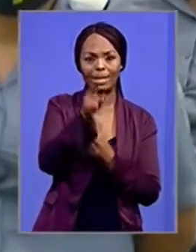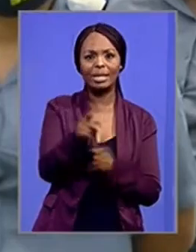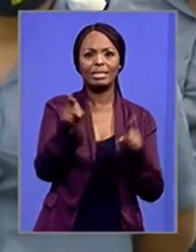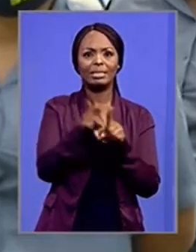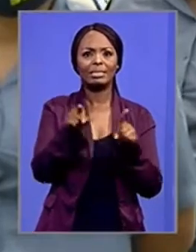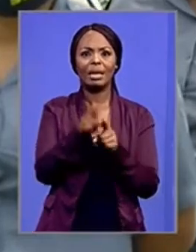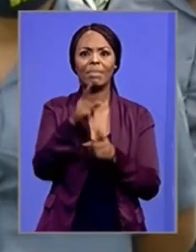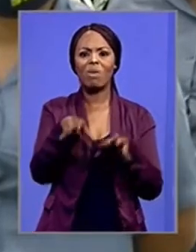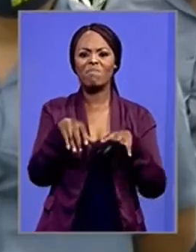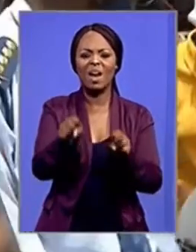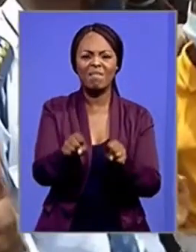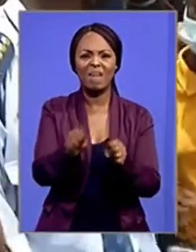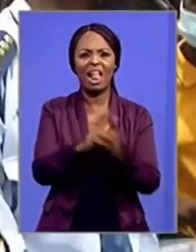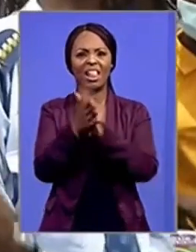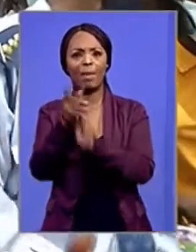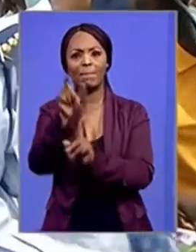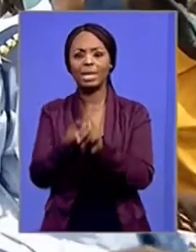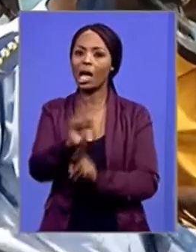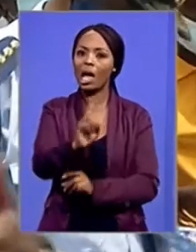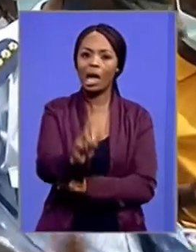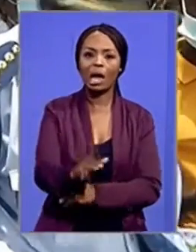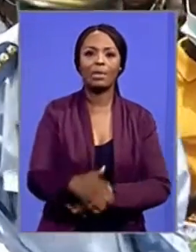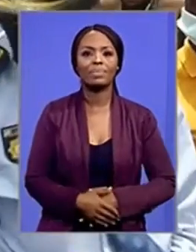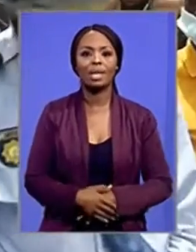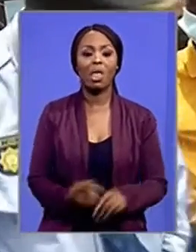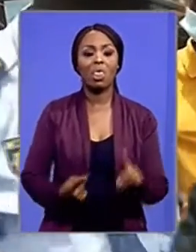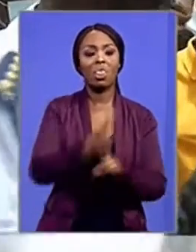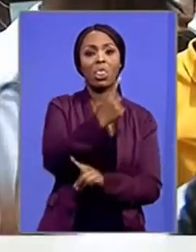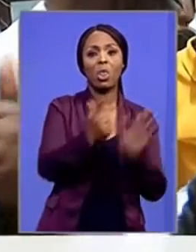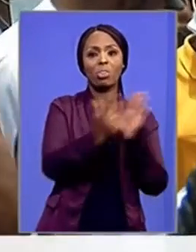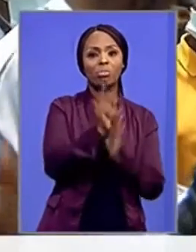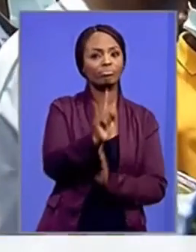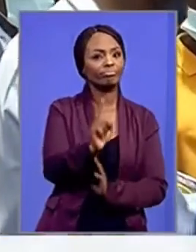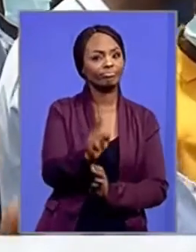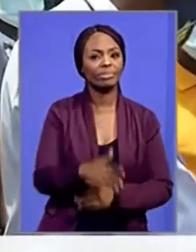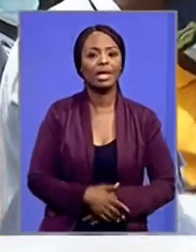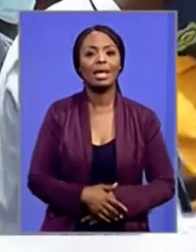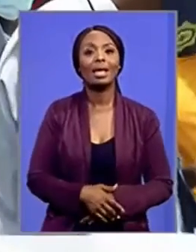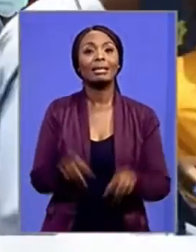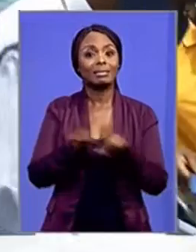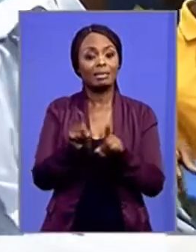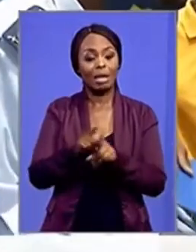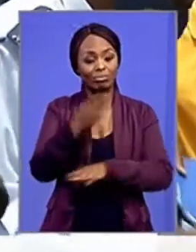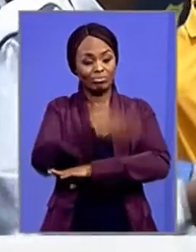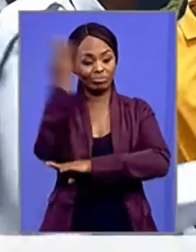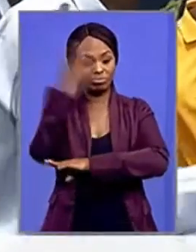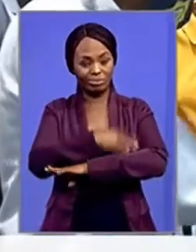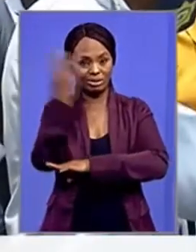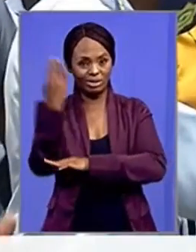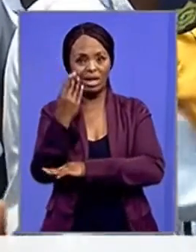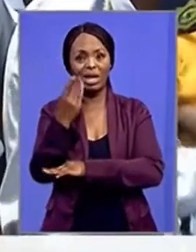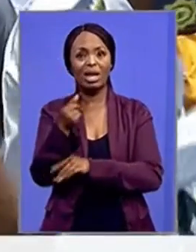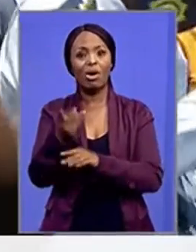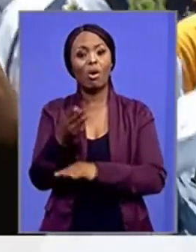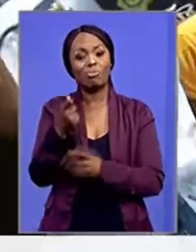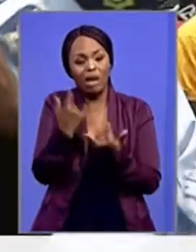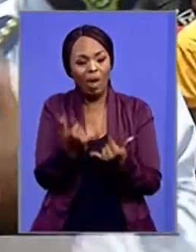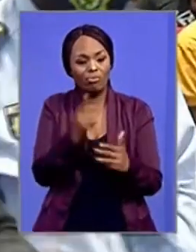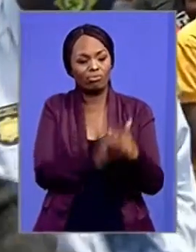also not just border crossing of illicit goods and all that, also working hard on